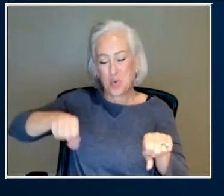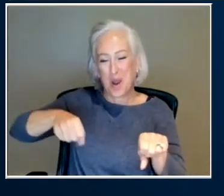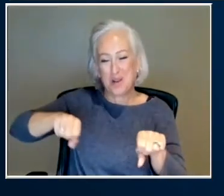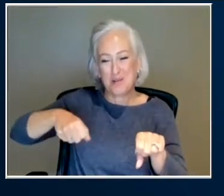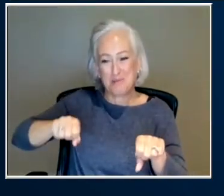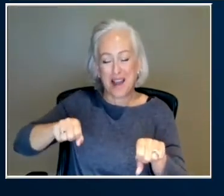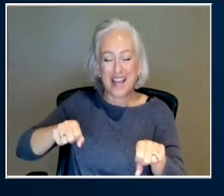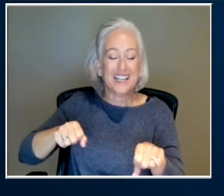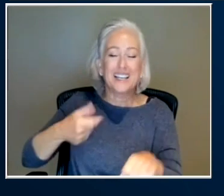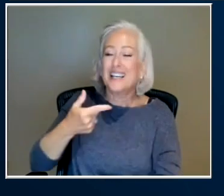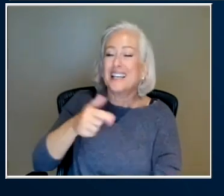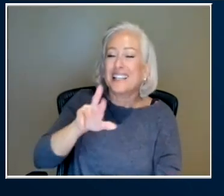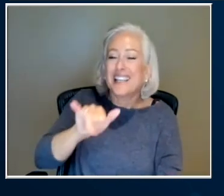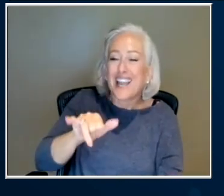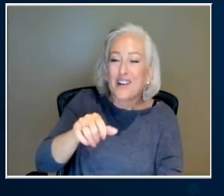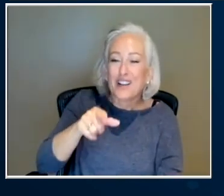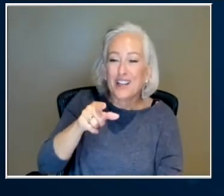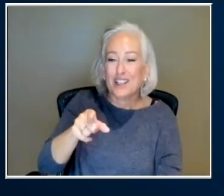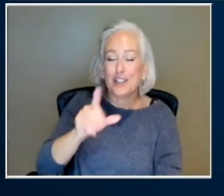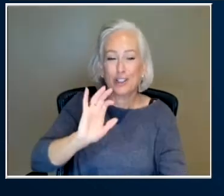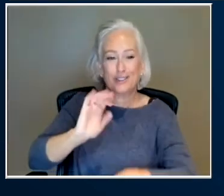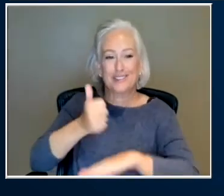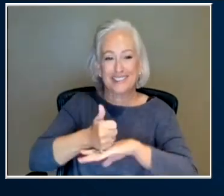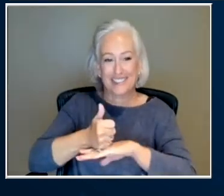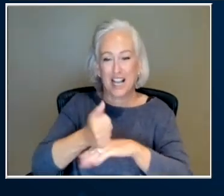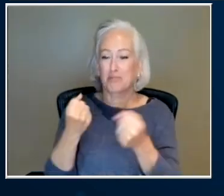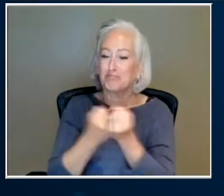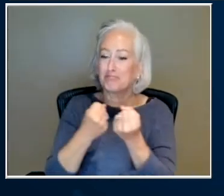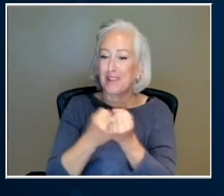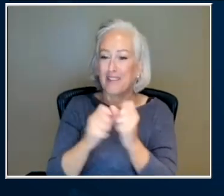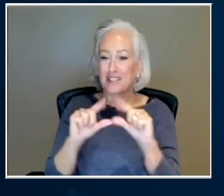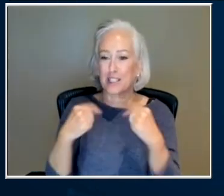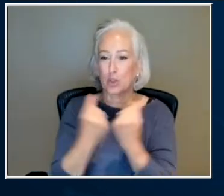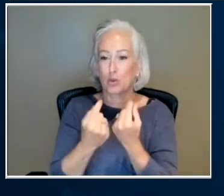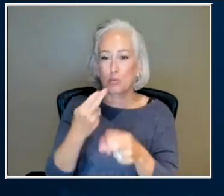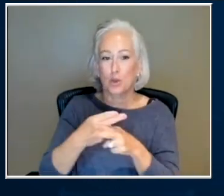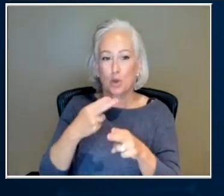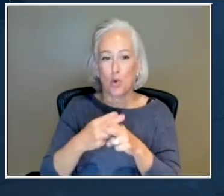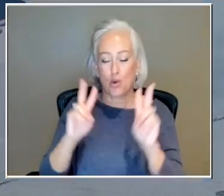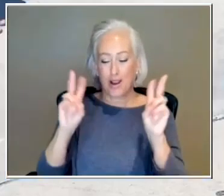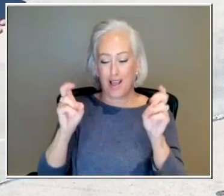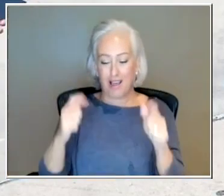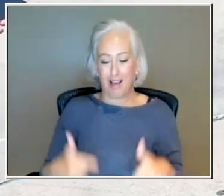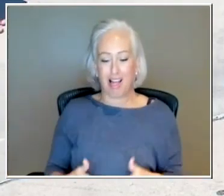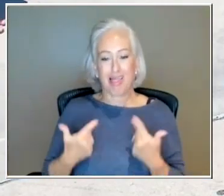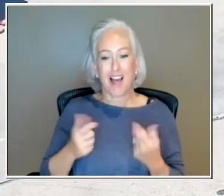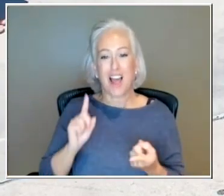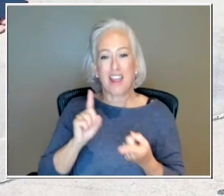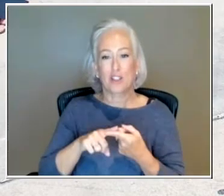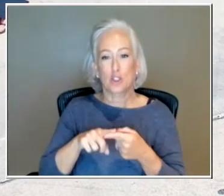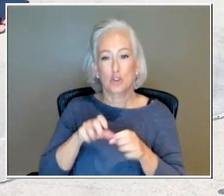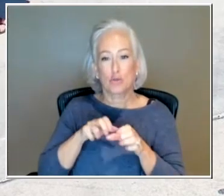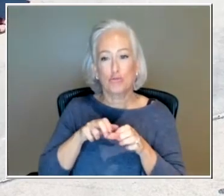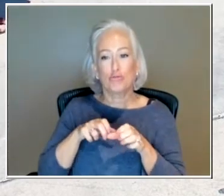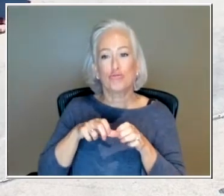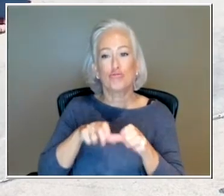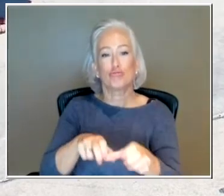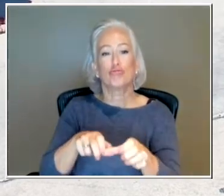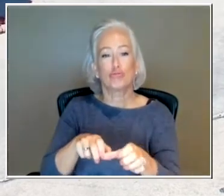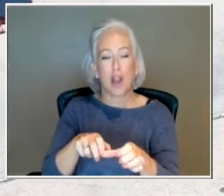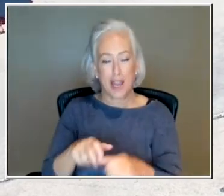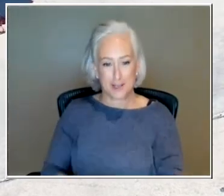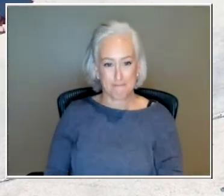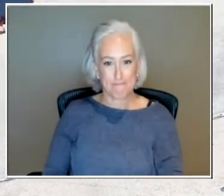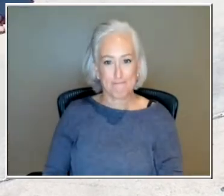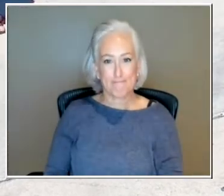Gary, you founded the advocacy group called Alive to Ride. How did you start it? Why did you